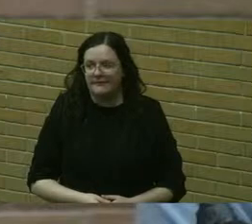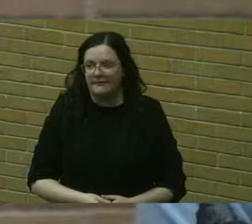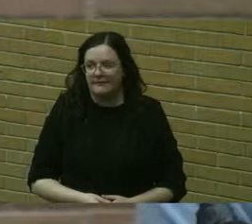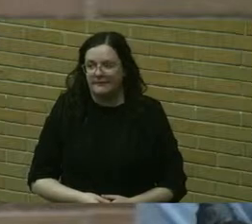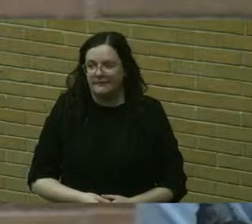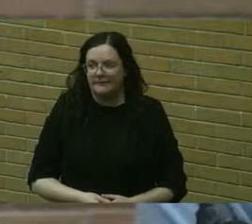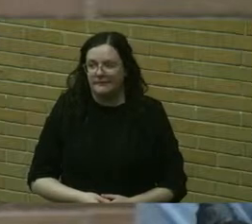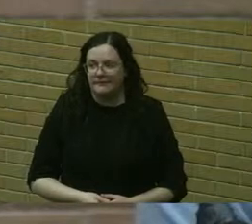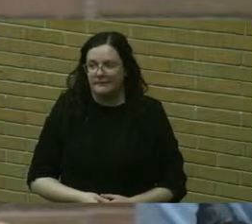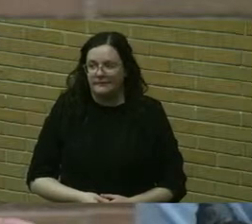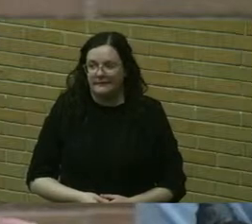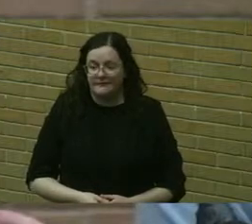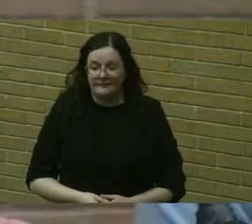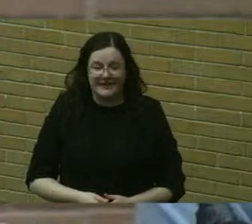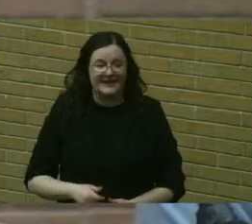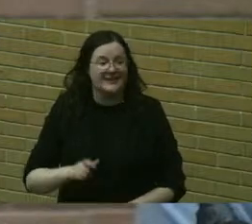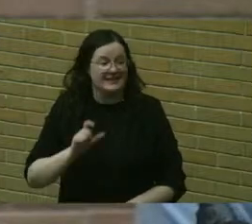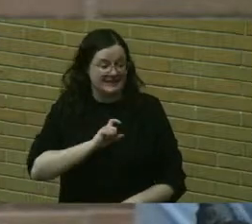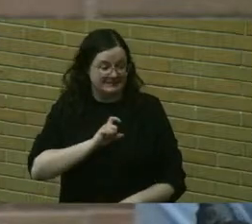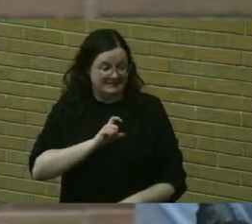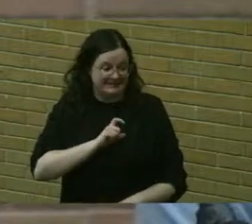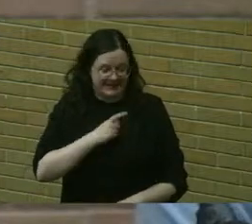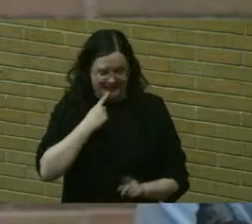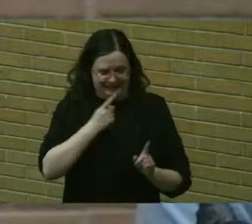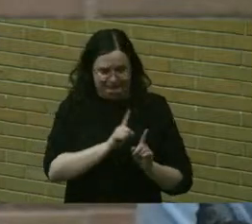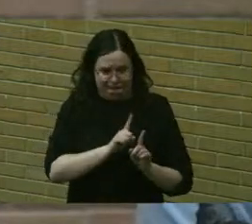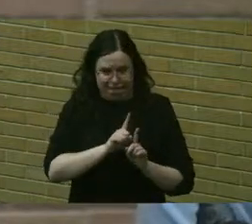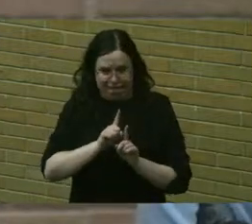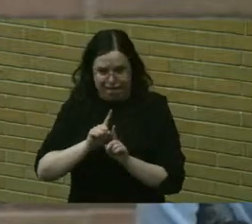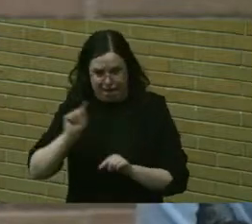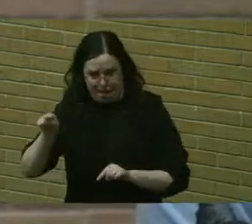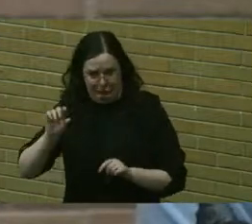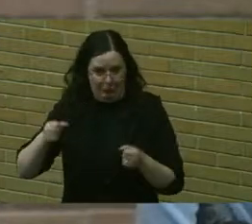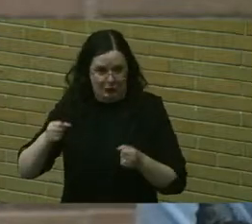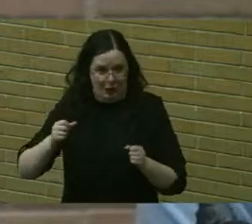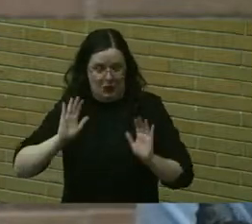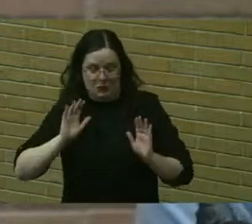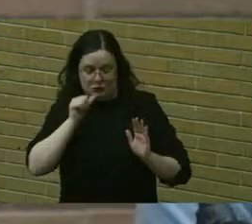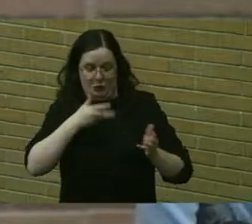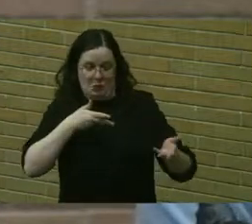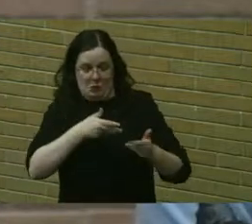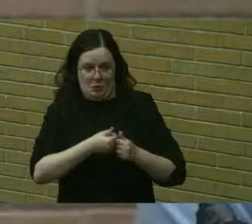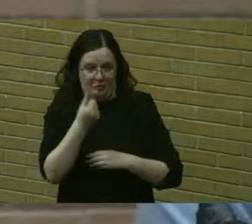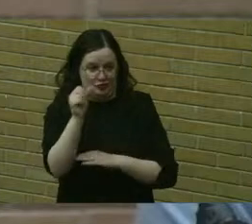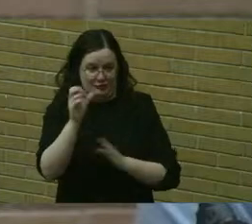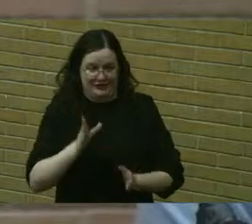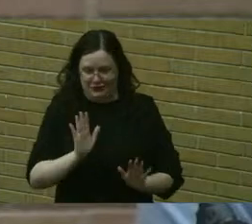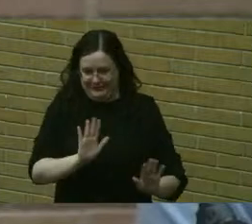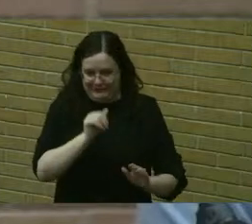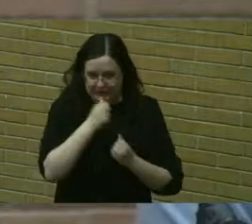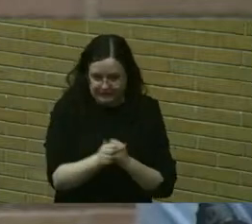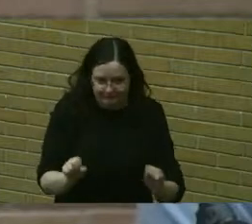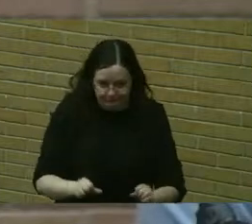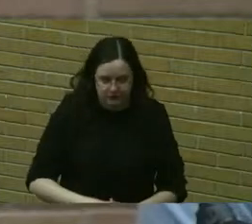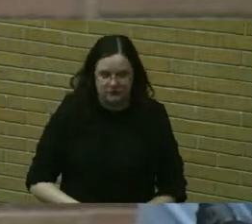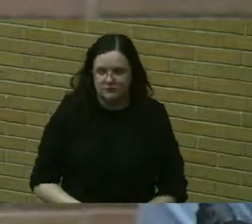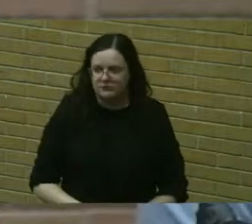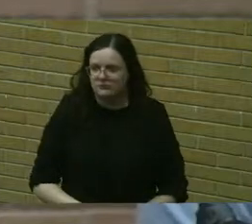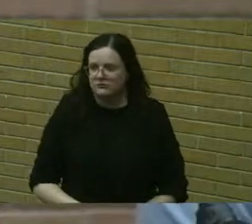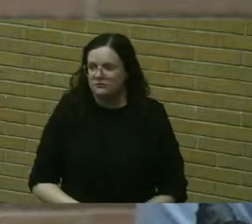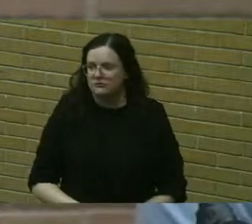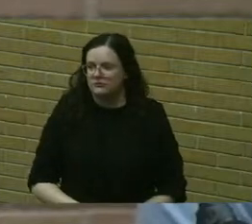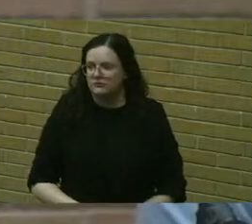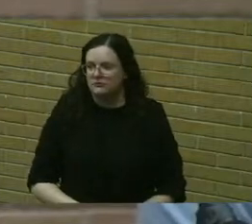our cars. We were basically part of counter-protest, me and my wife, and a few other people.